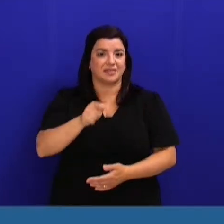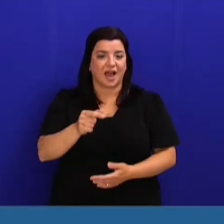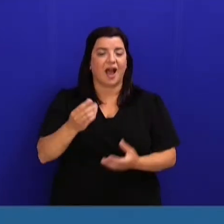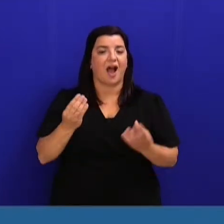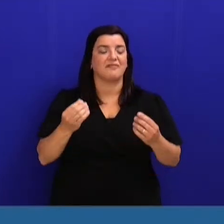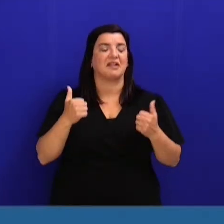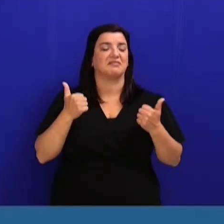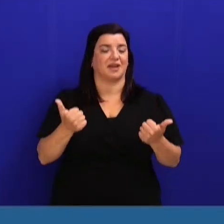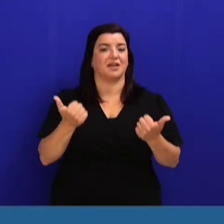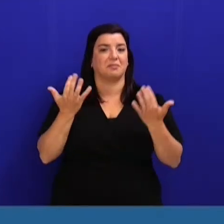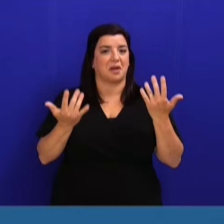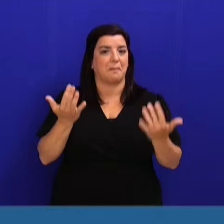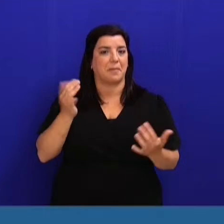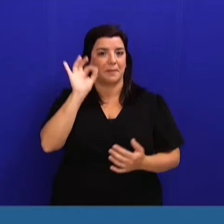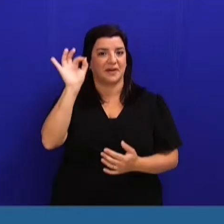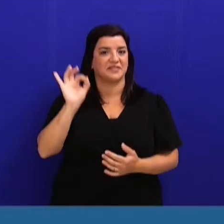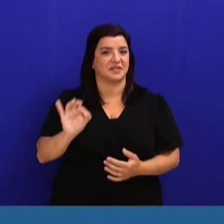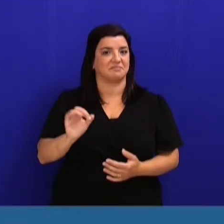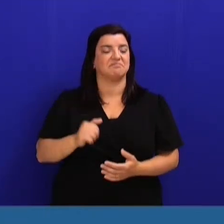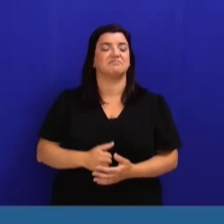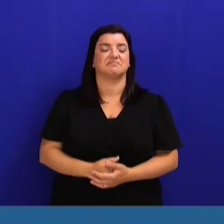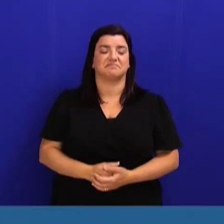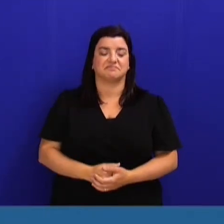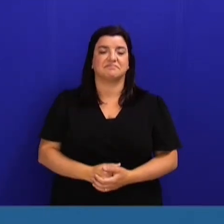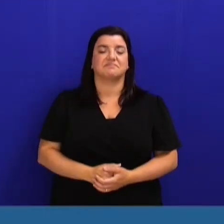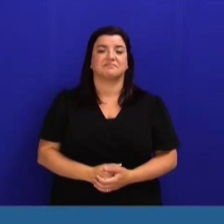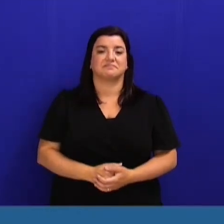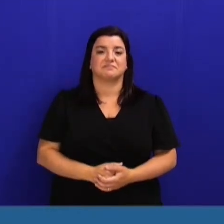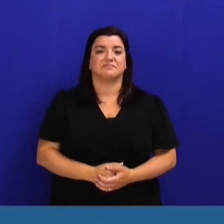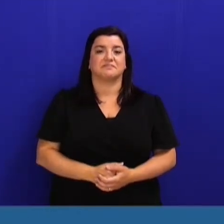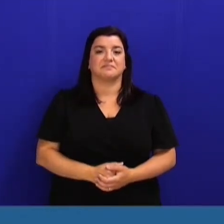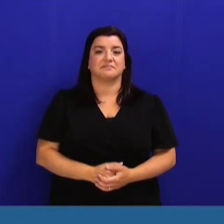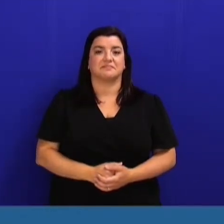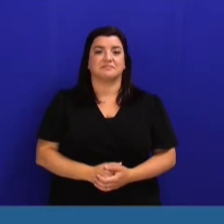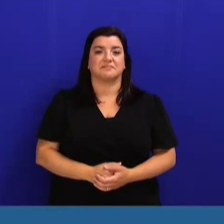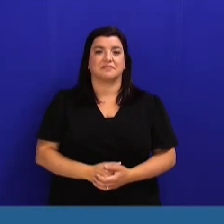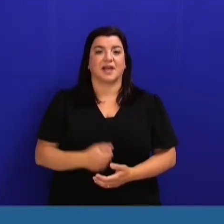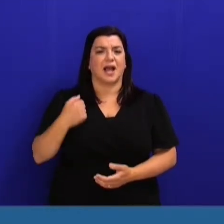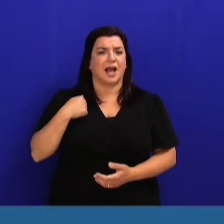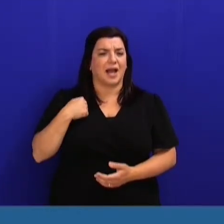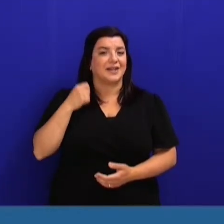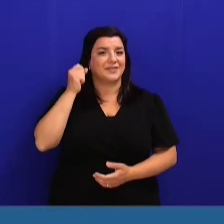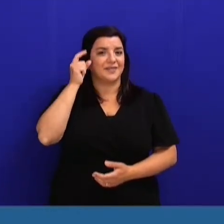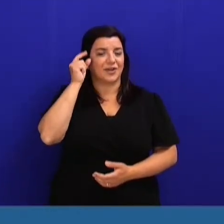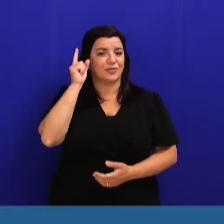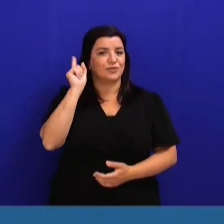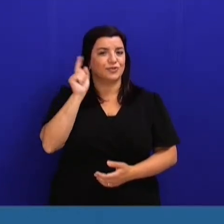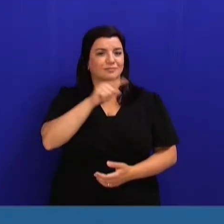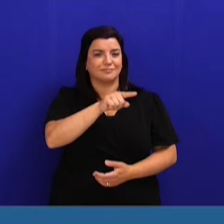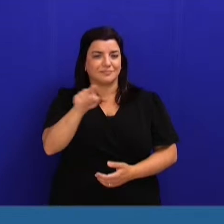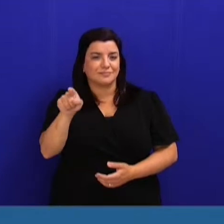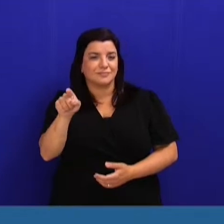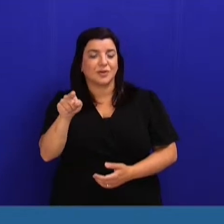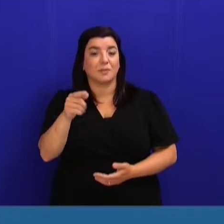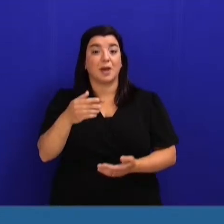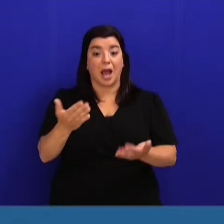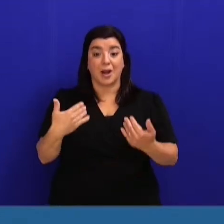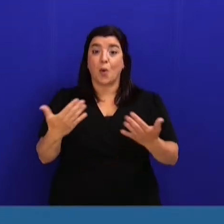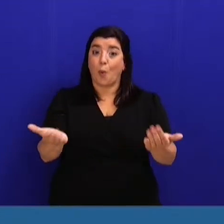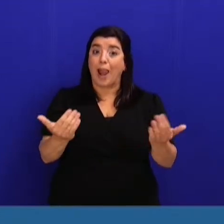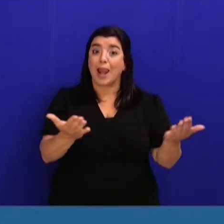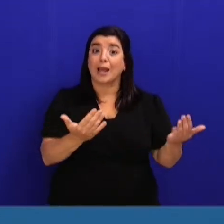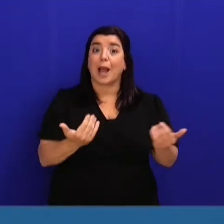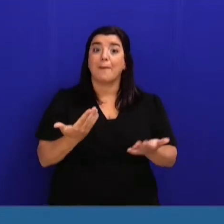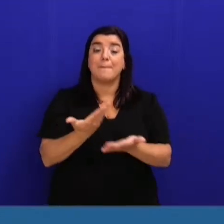sostanzjali ta' nies li huma imlaqmin. Fakkarkom li aħna bħalissa qegħdin miftuħin biex nlaqmu l-kulħadd min